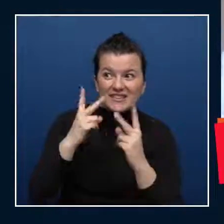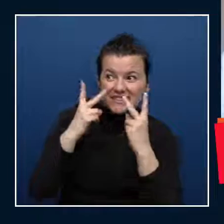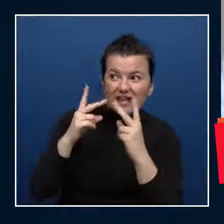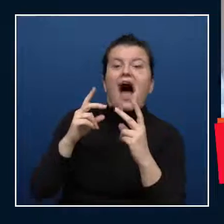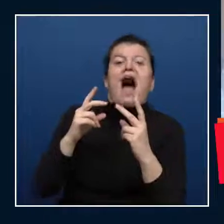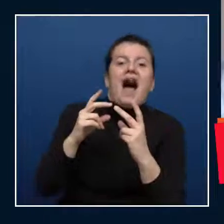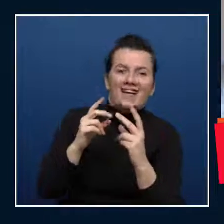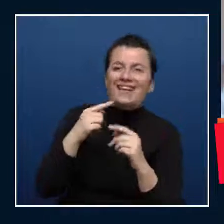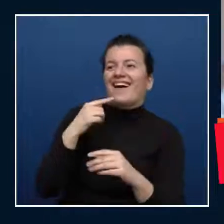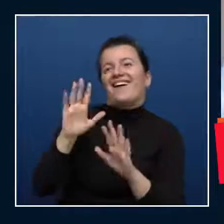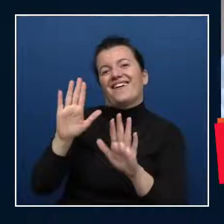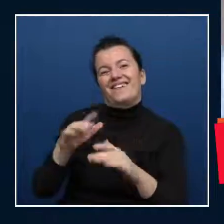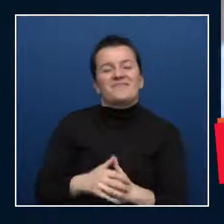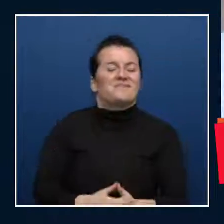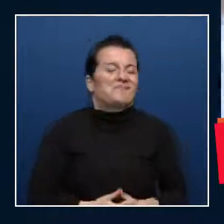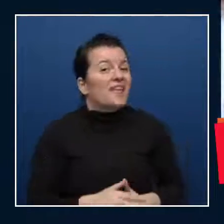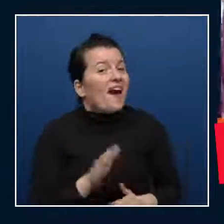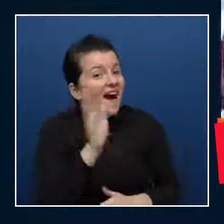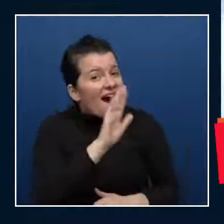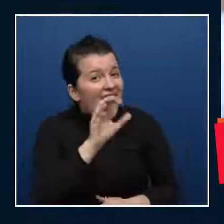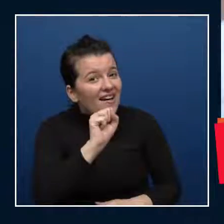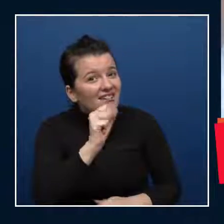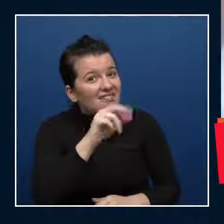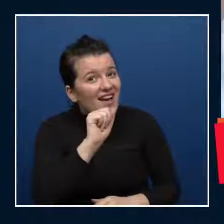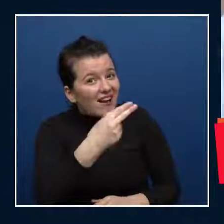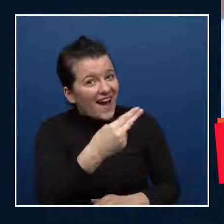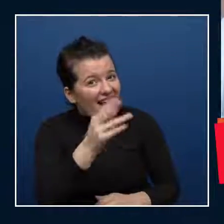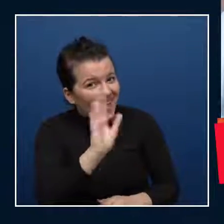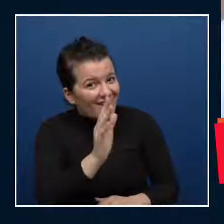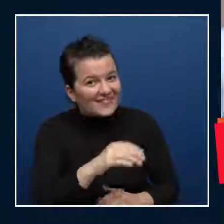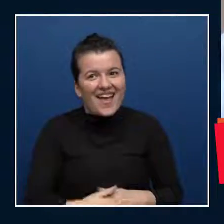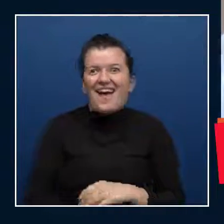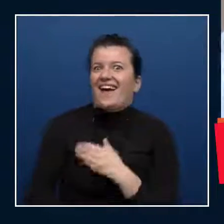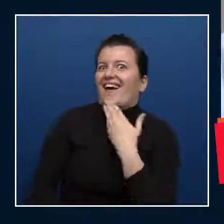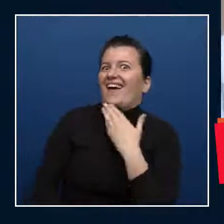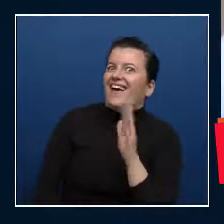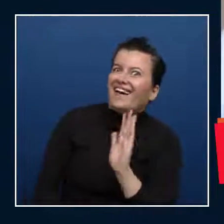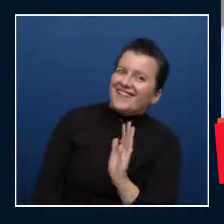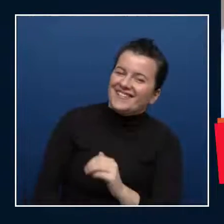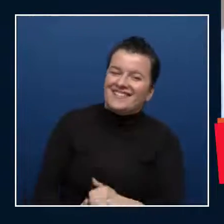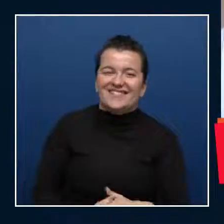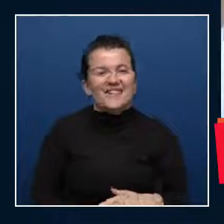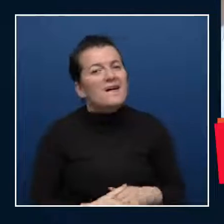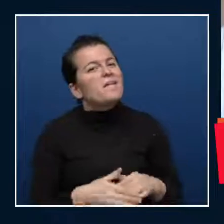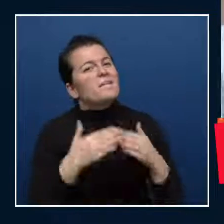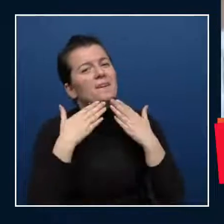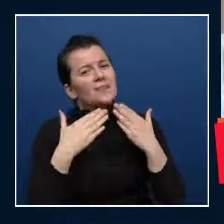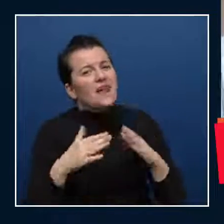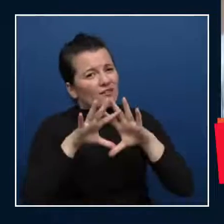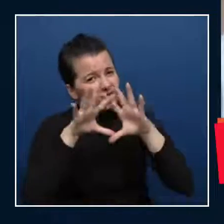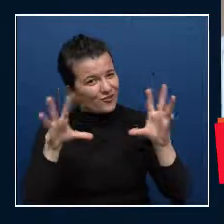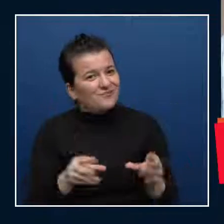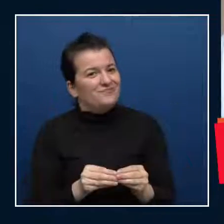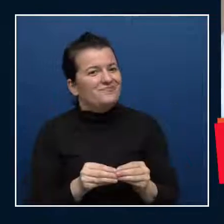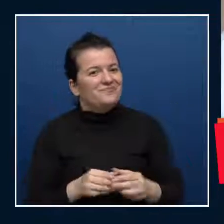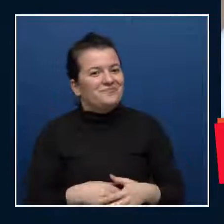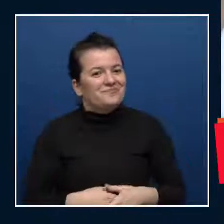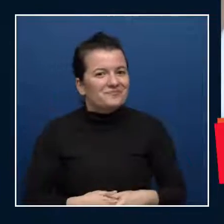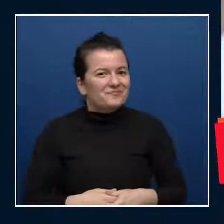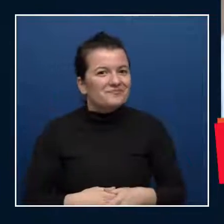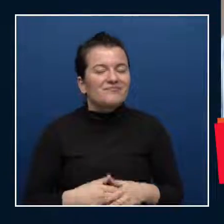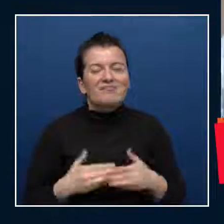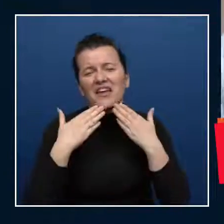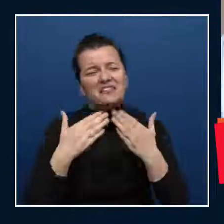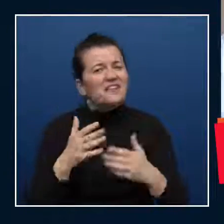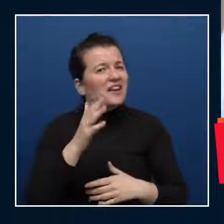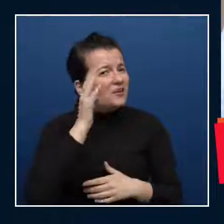Hi, Sarah. Hello. Hiya. Thank you so much for that. And thank you for talking a ton.